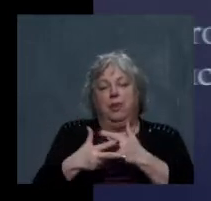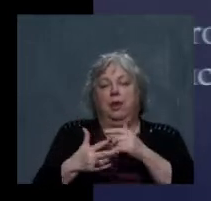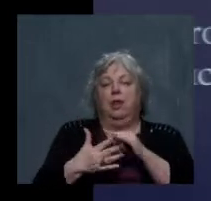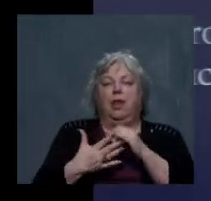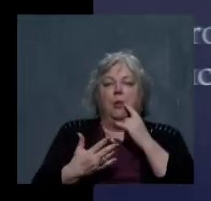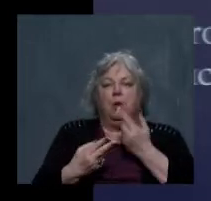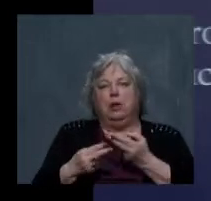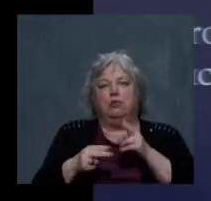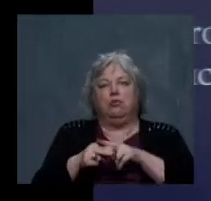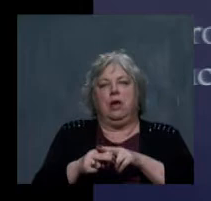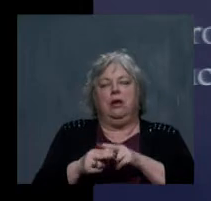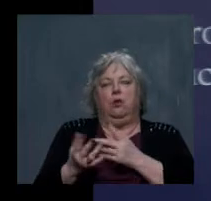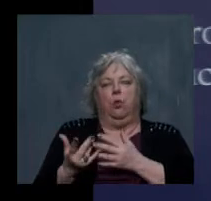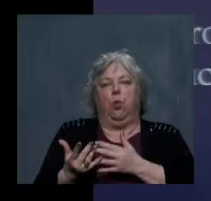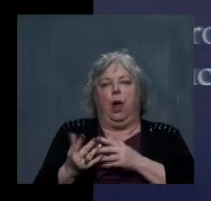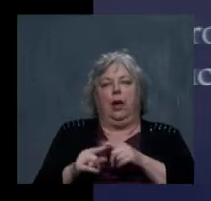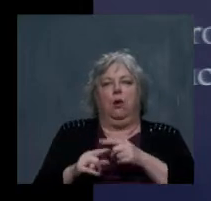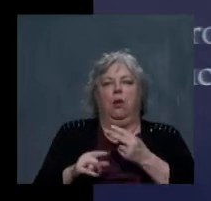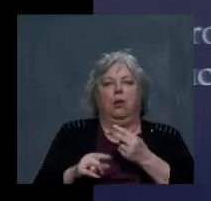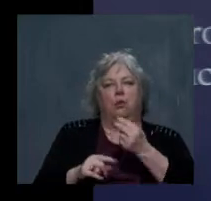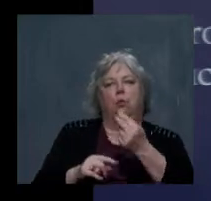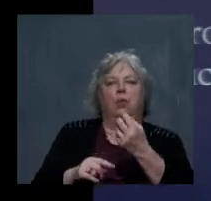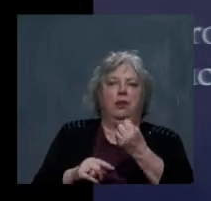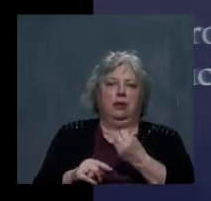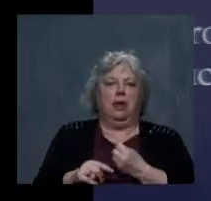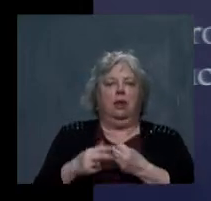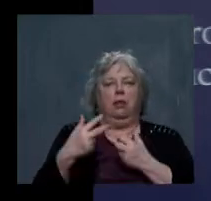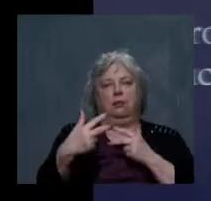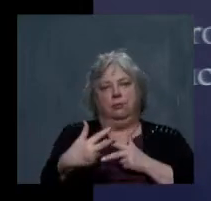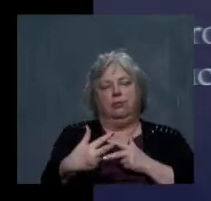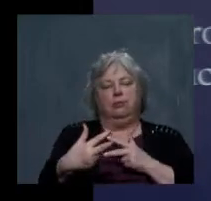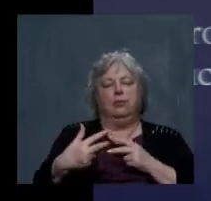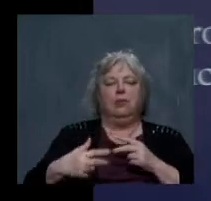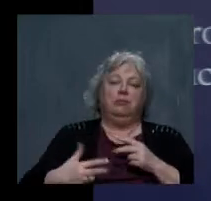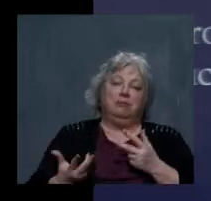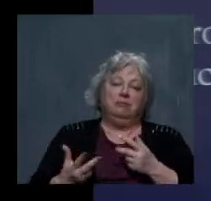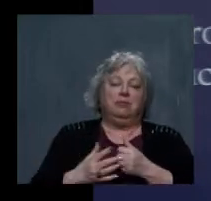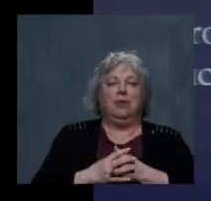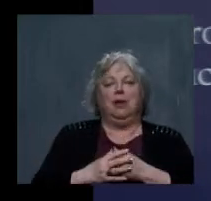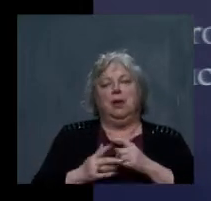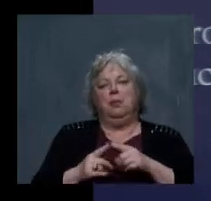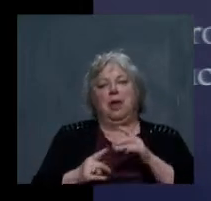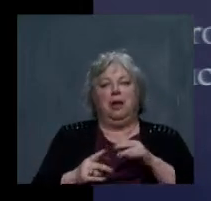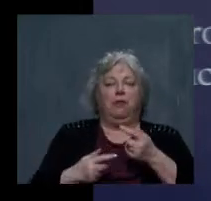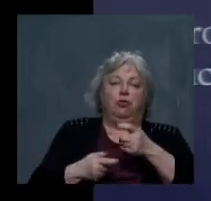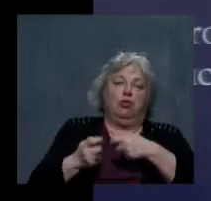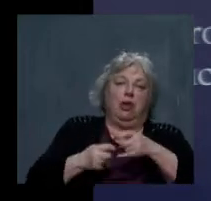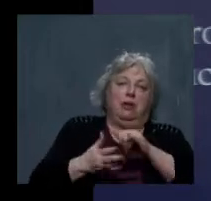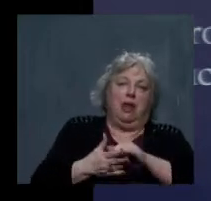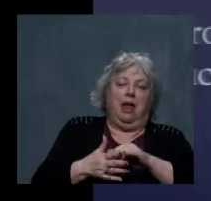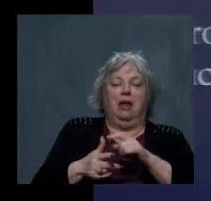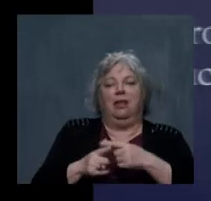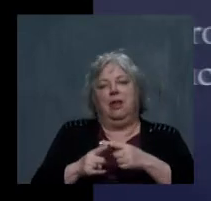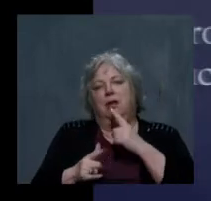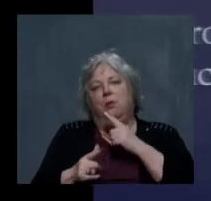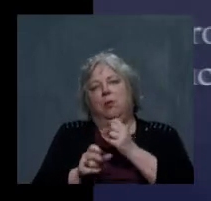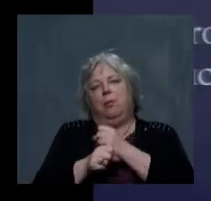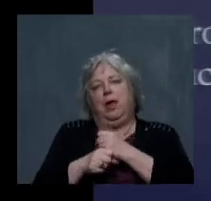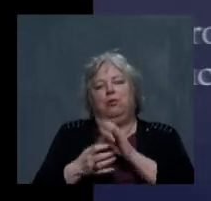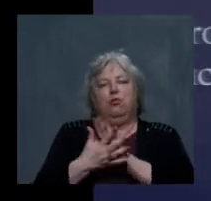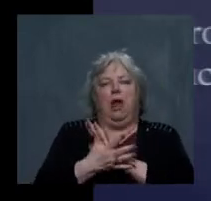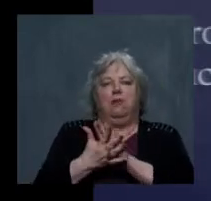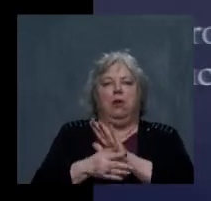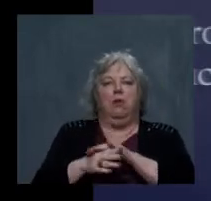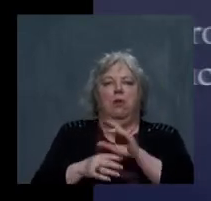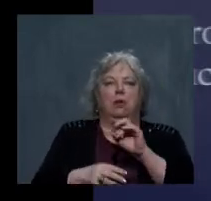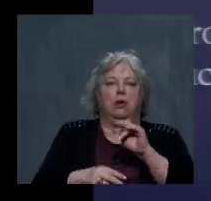driveway. And if you give more time to the driveway, it will worsen the traffic on Cantrell. So we'll be